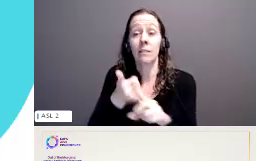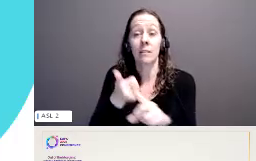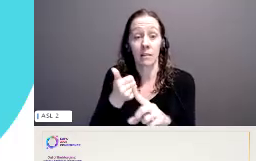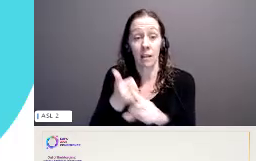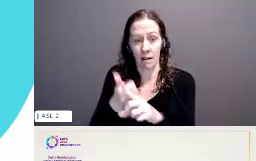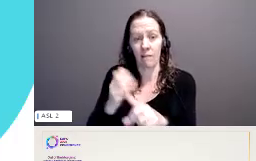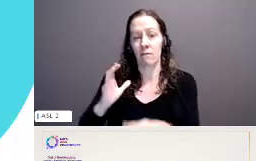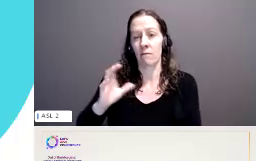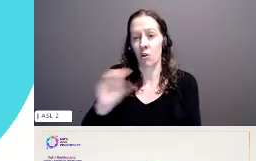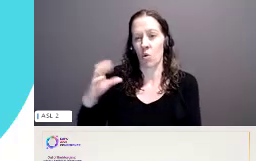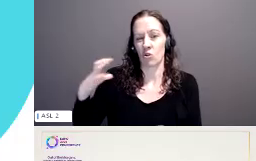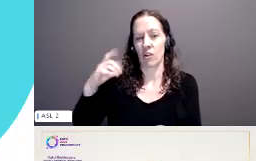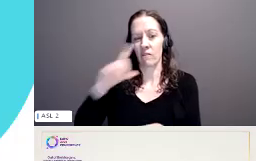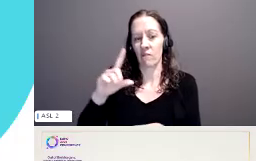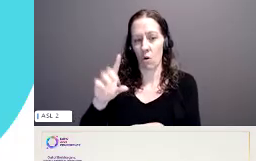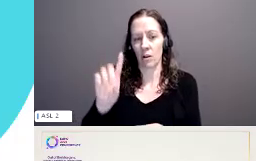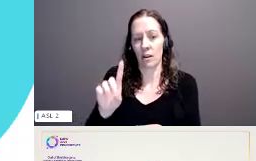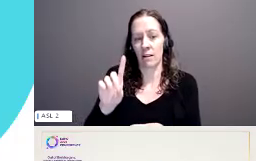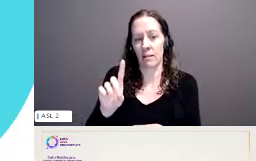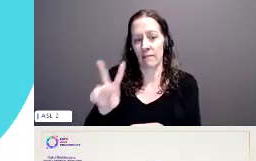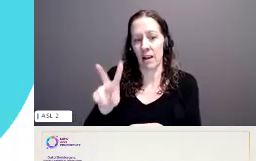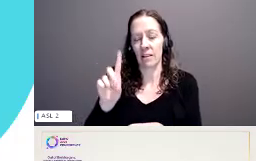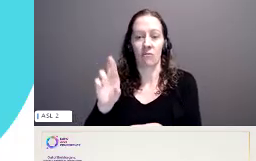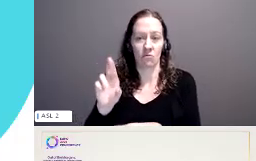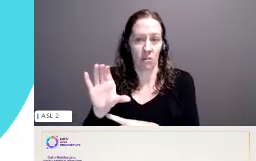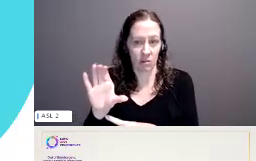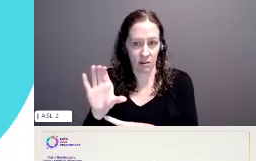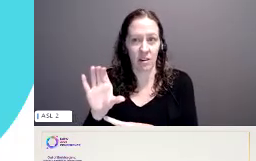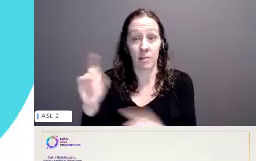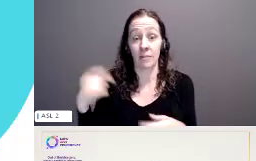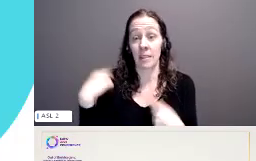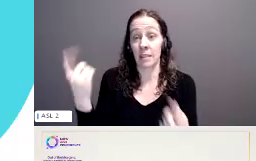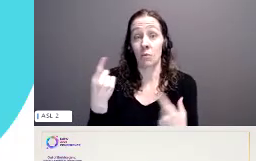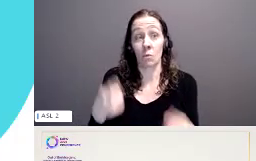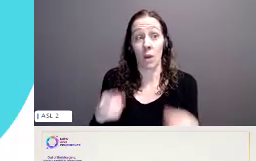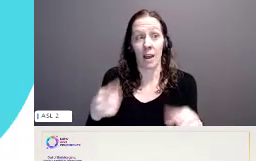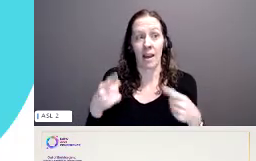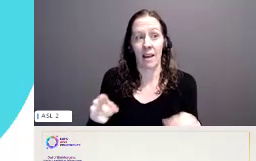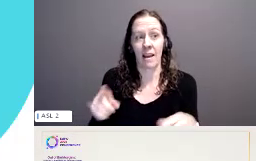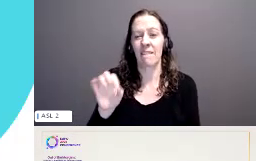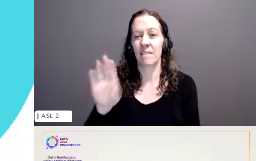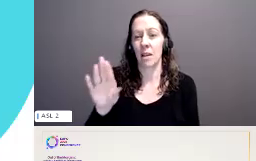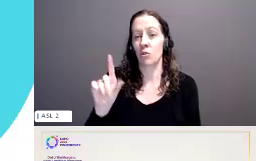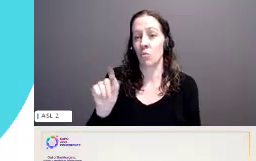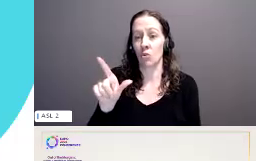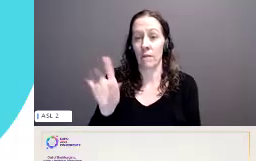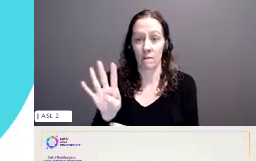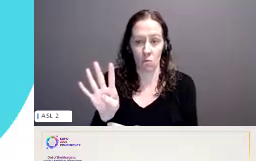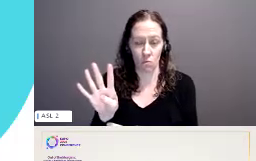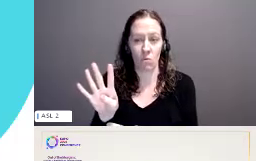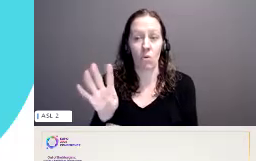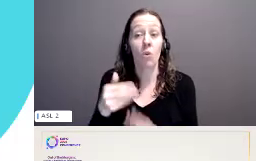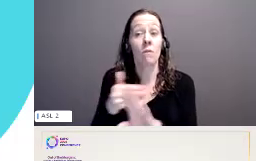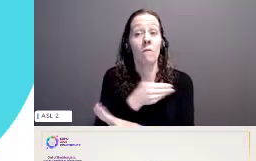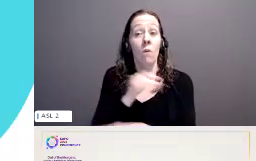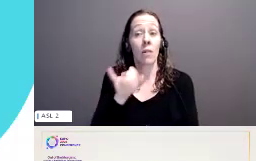co-chair for the Domestic Violence Death Review Committee since February 2024. Prior to